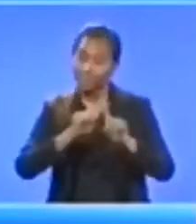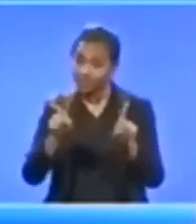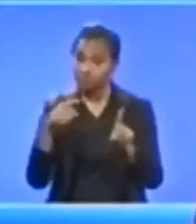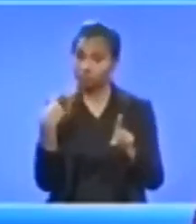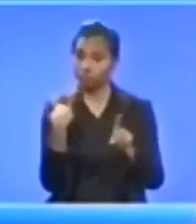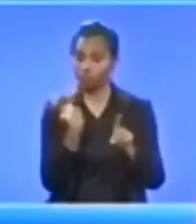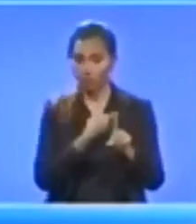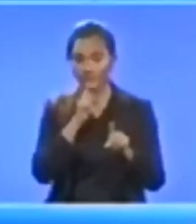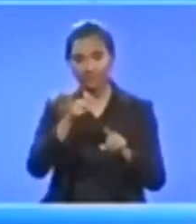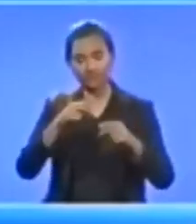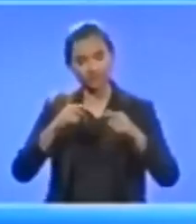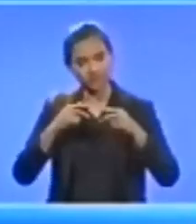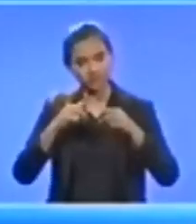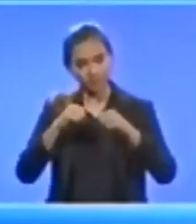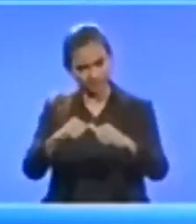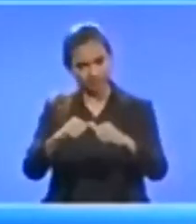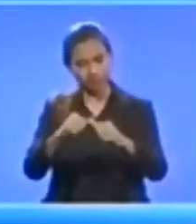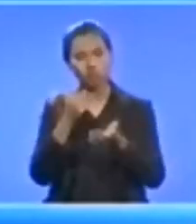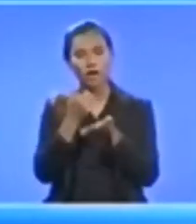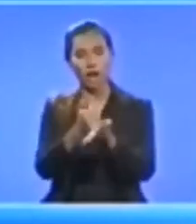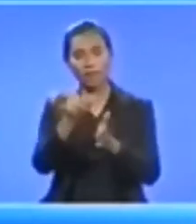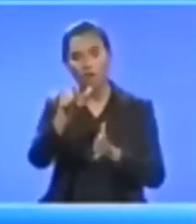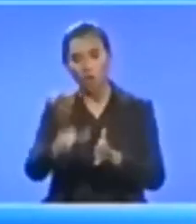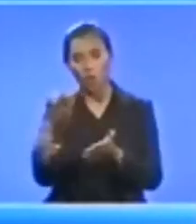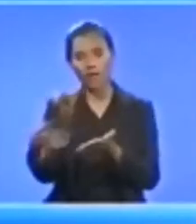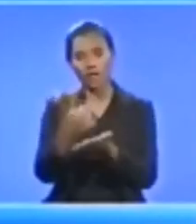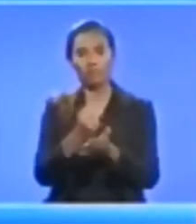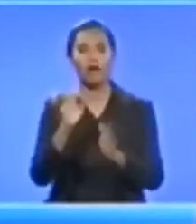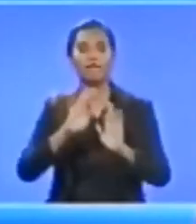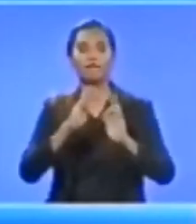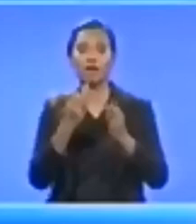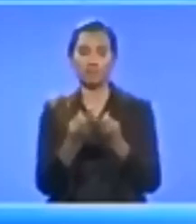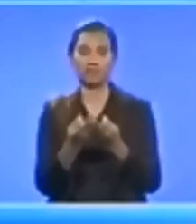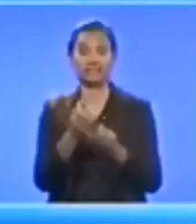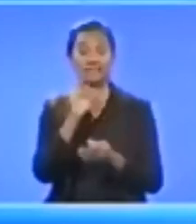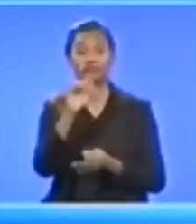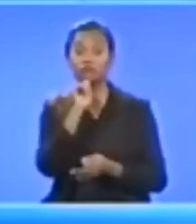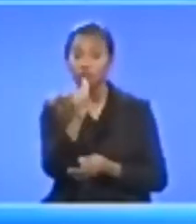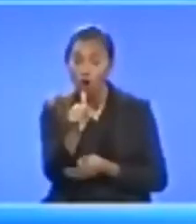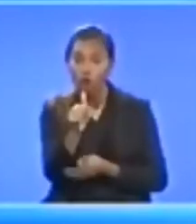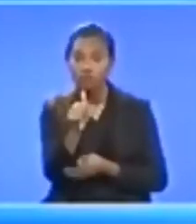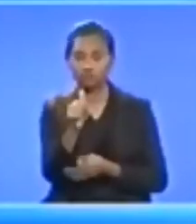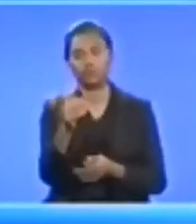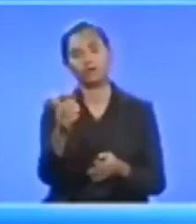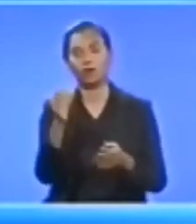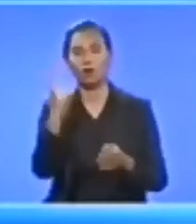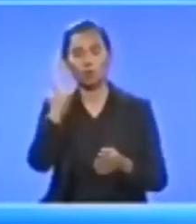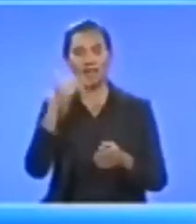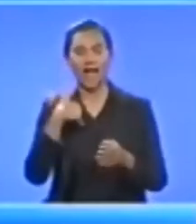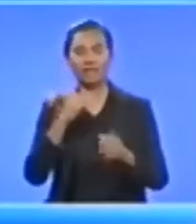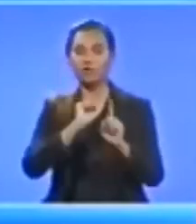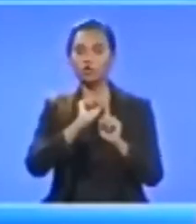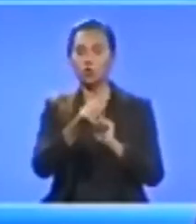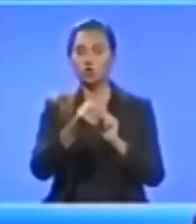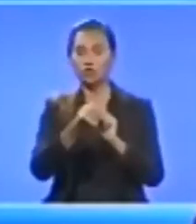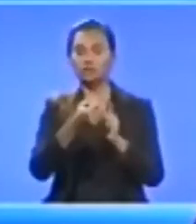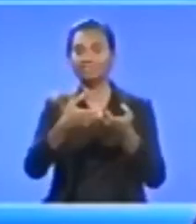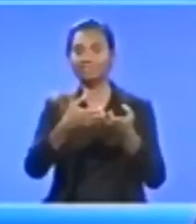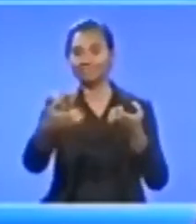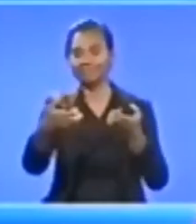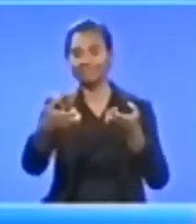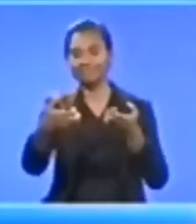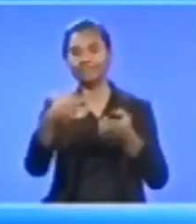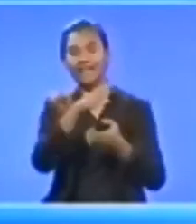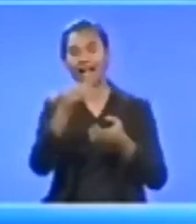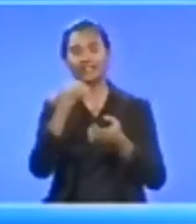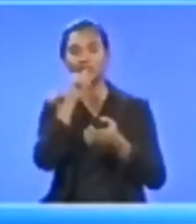help low-income families. Failure to do so will lead to social segregation and instability.